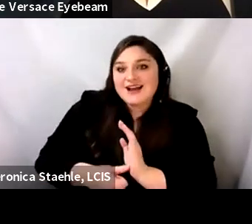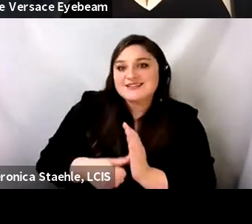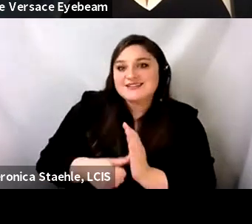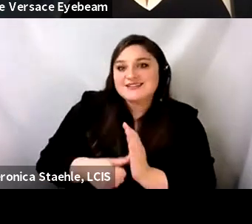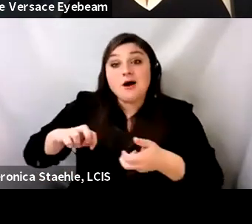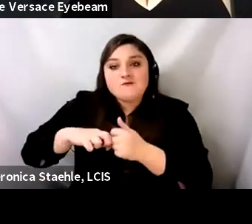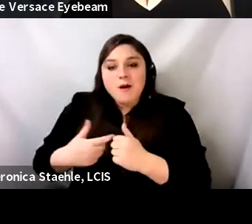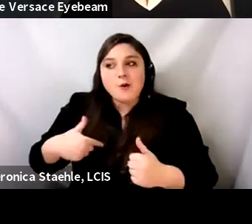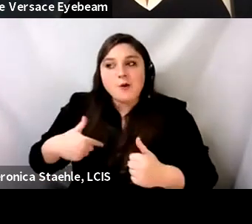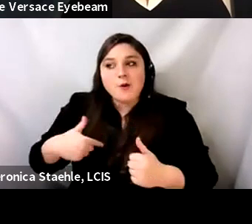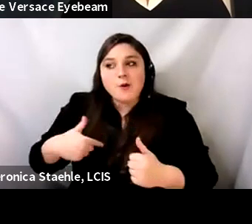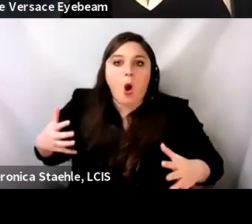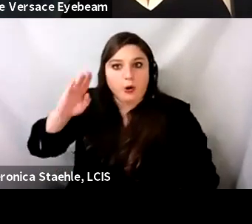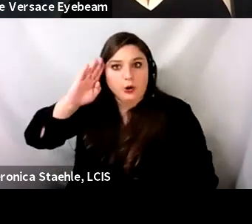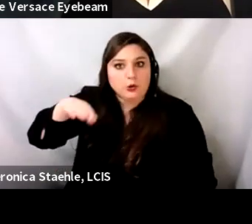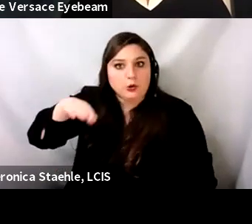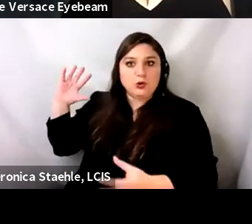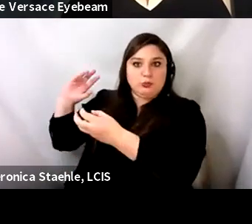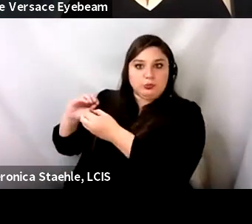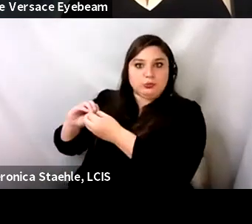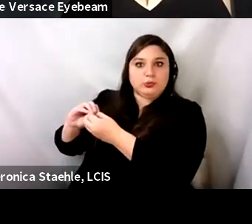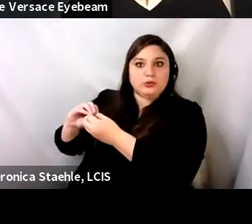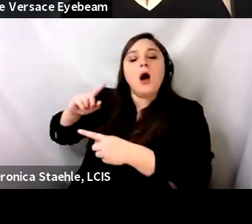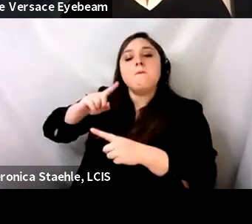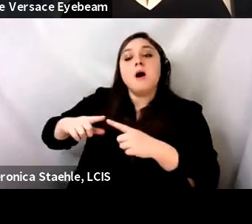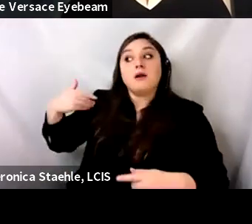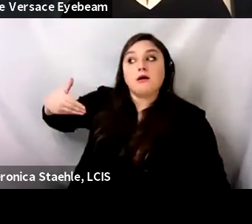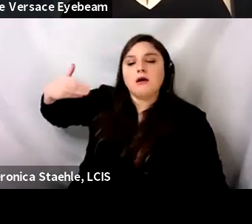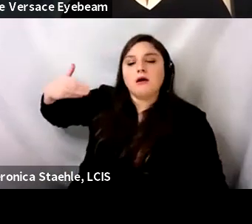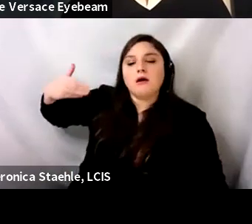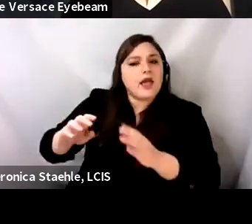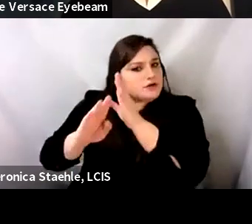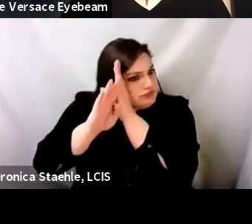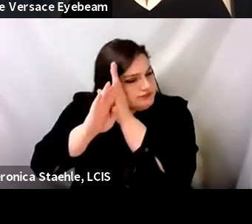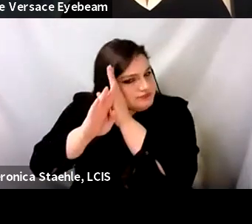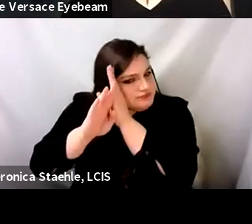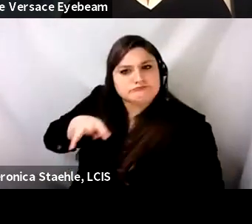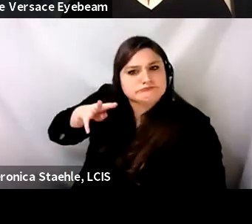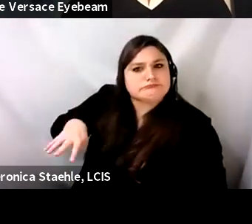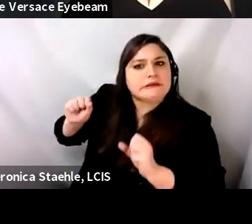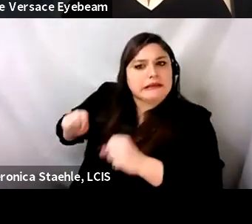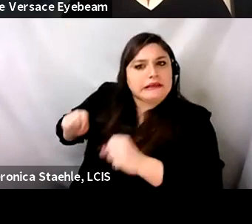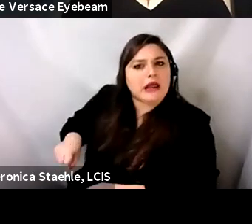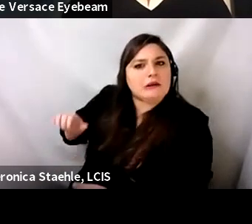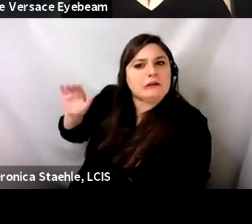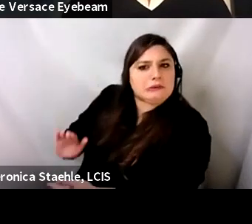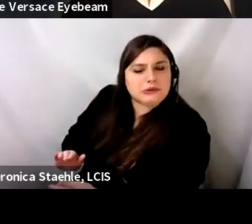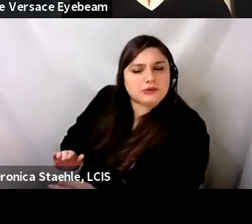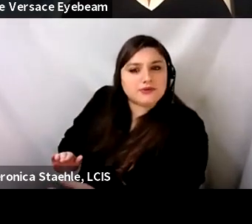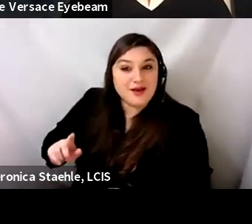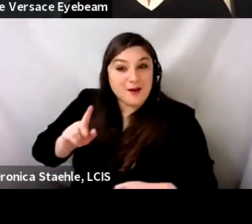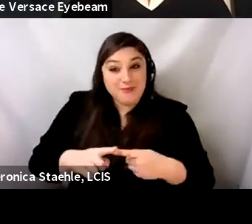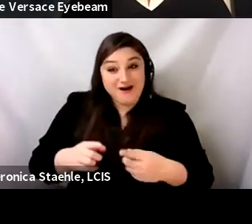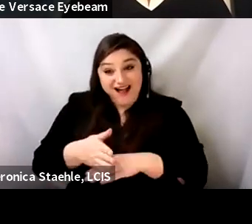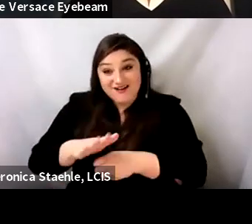glass half full sort of way, that's been a very clarifying process in a positive sense. But of course, I mean,